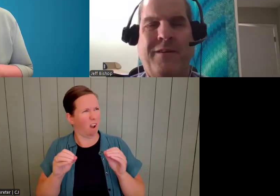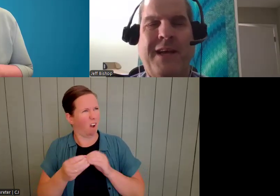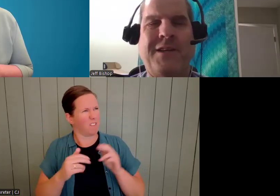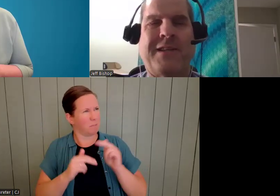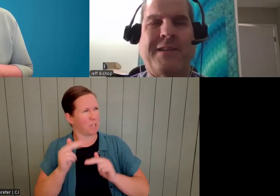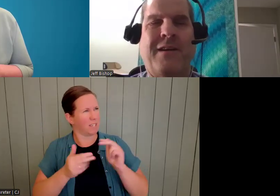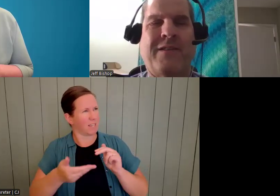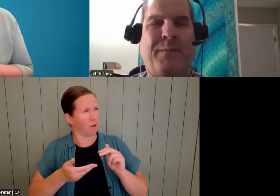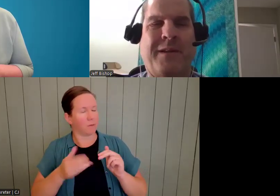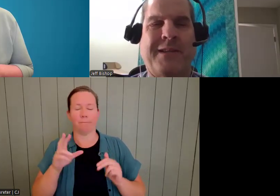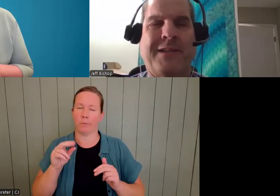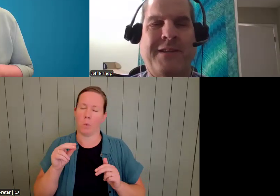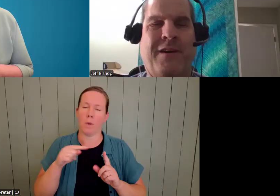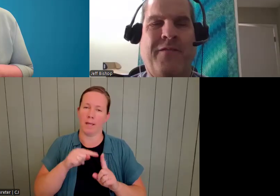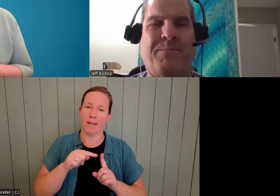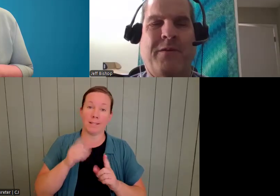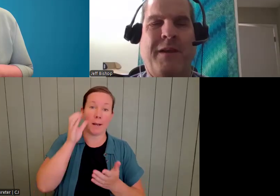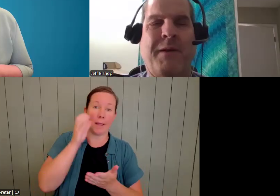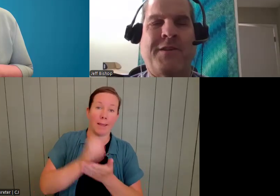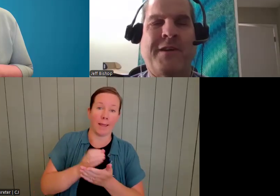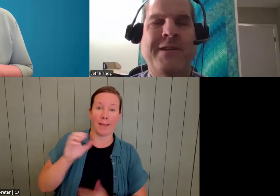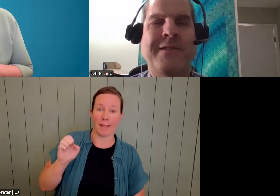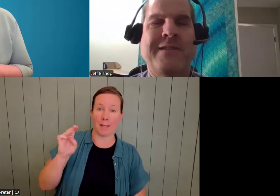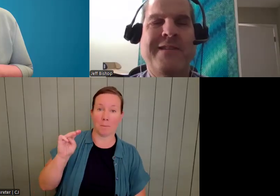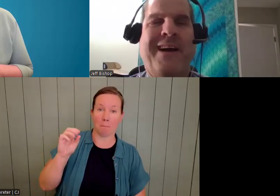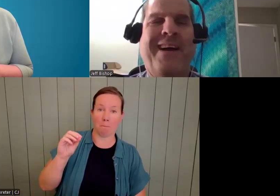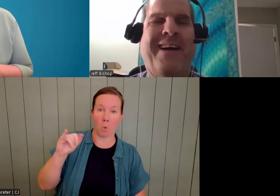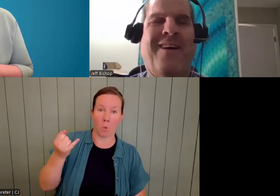things. So it actually doesn't say office buildings. It's an office building picture.